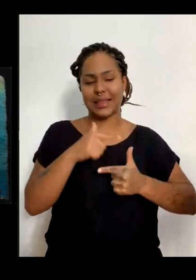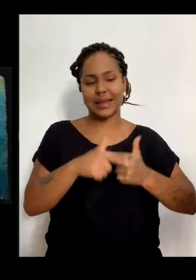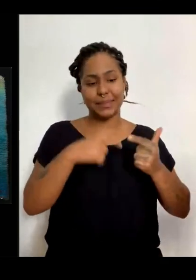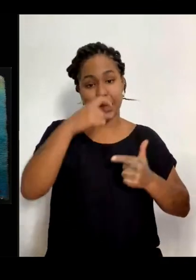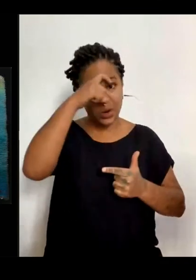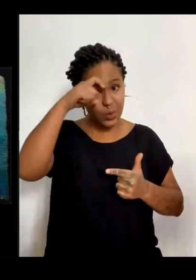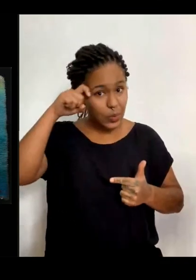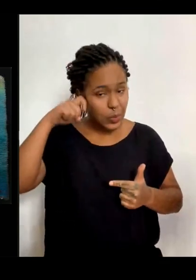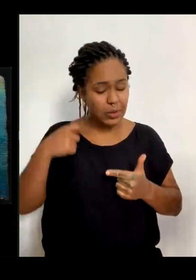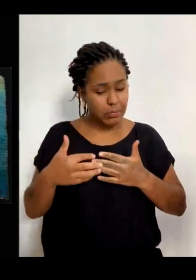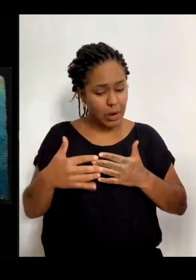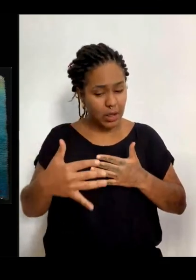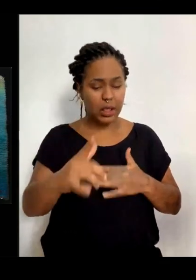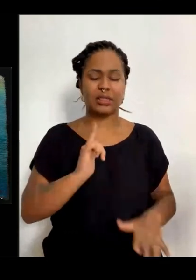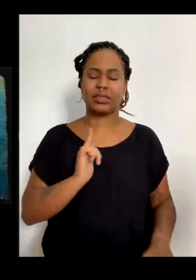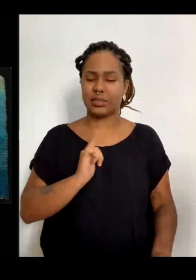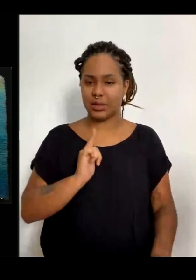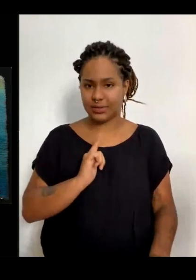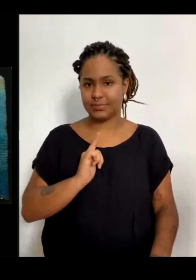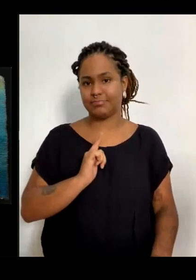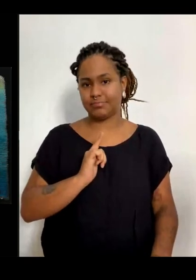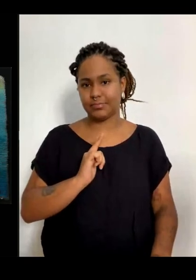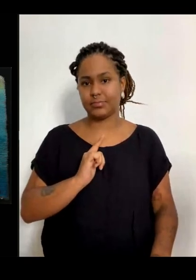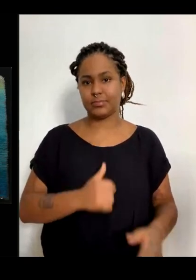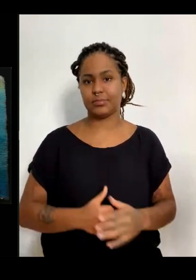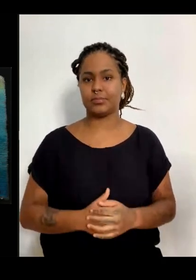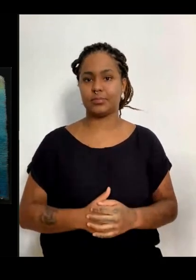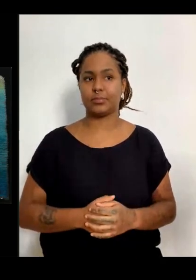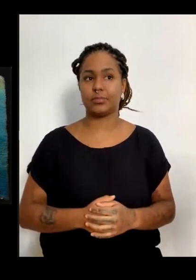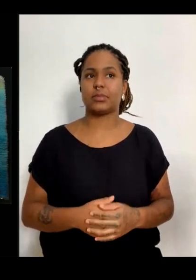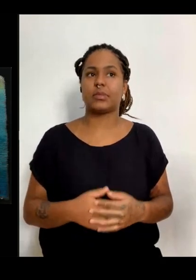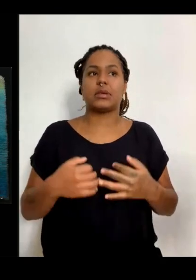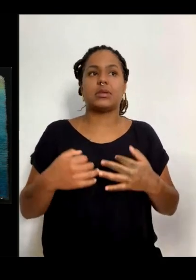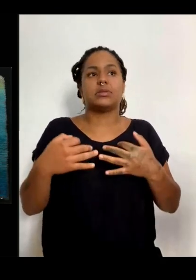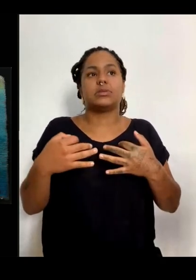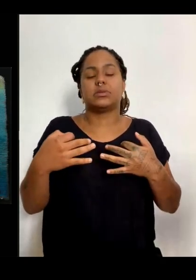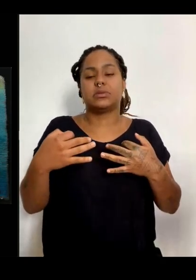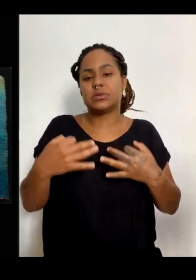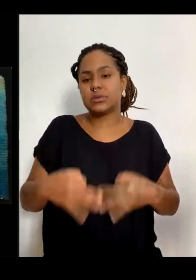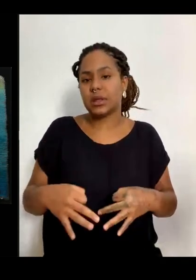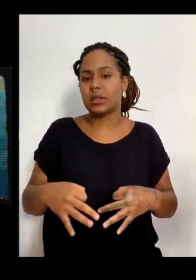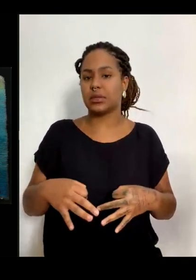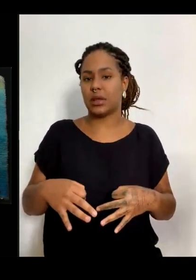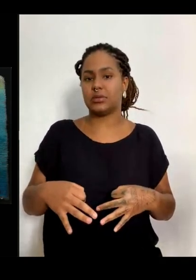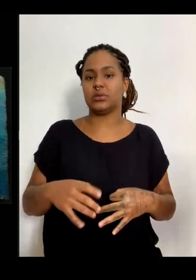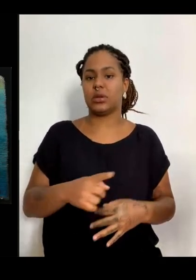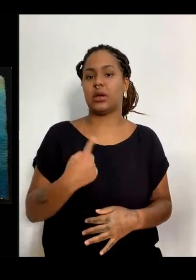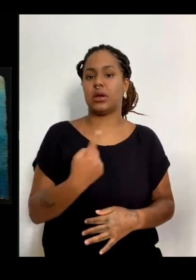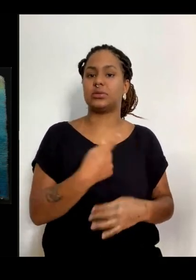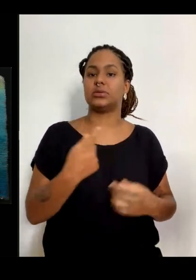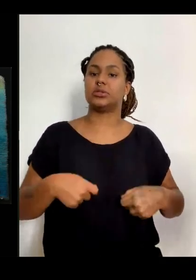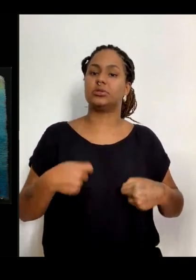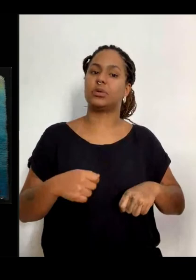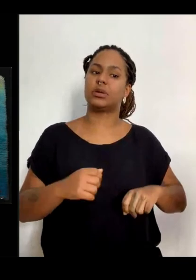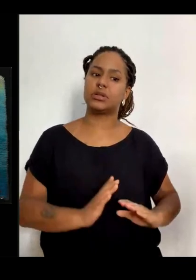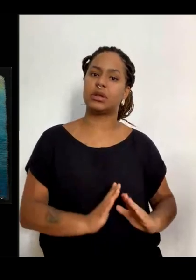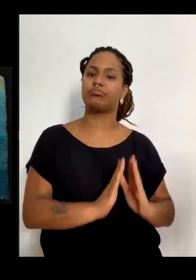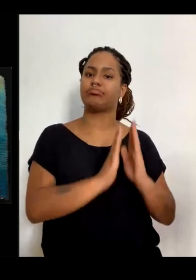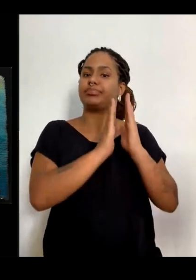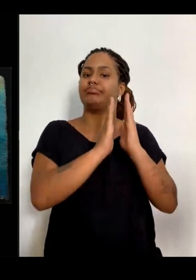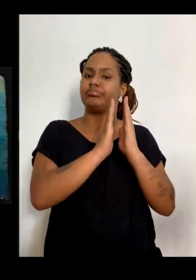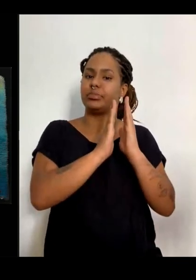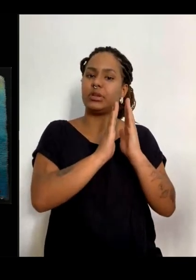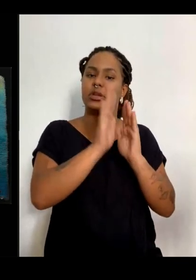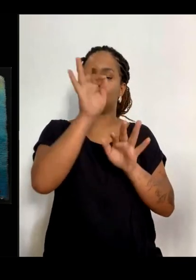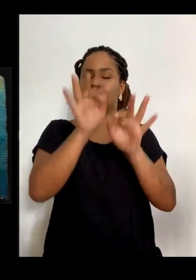on the legal system I mean who are we going to sue for destroying the planet could I have the next two